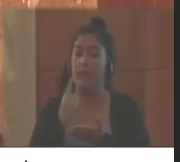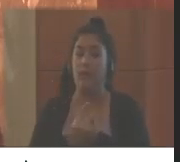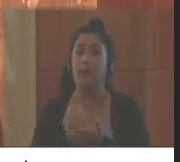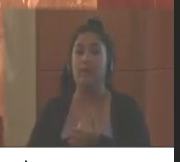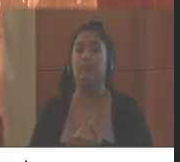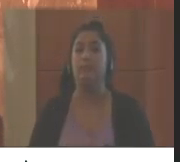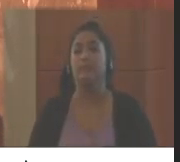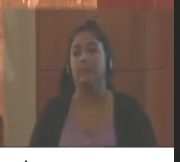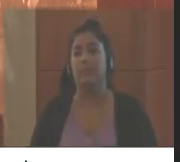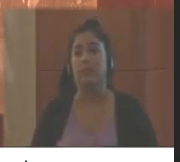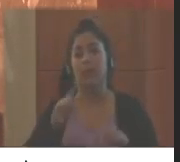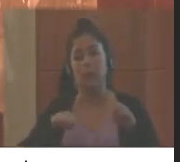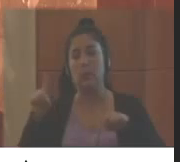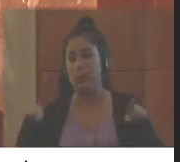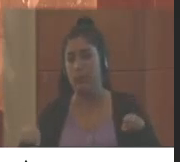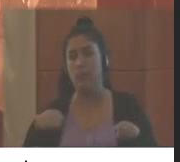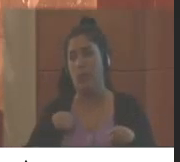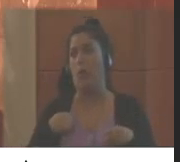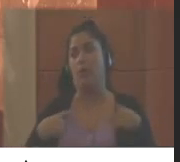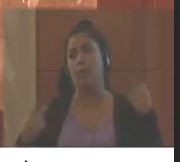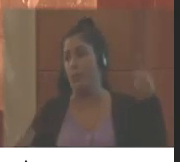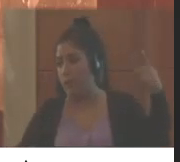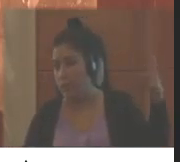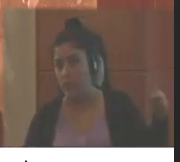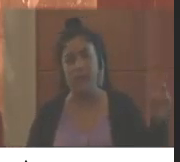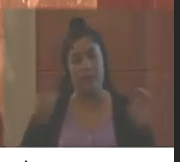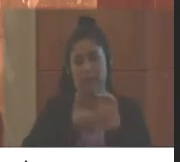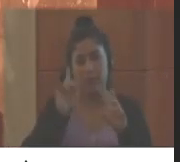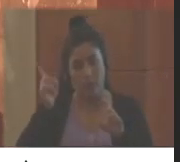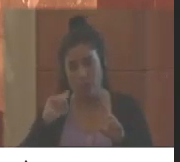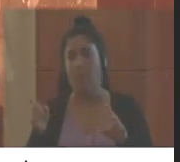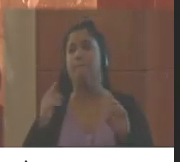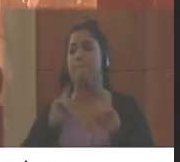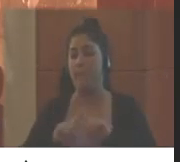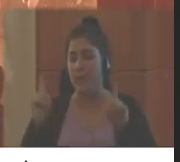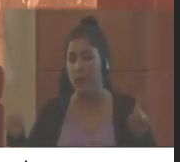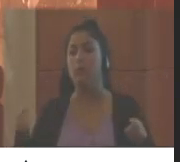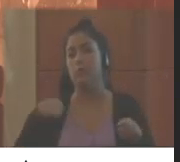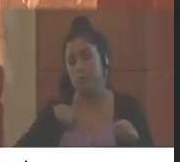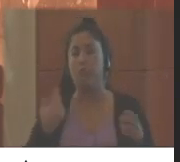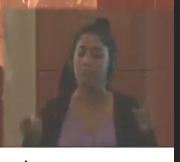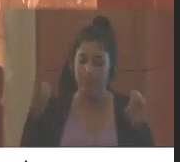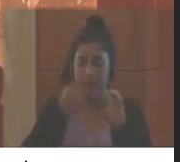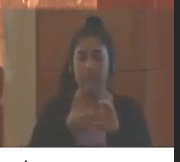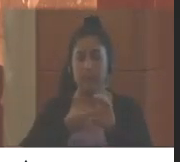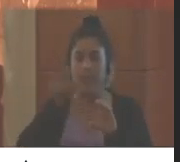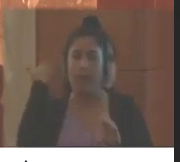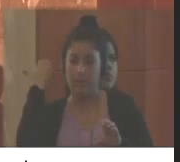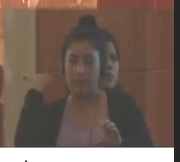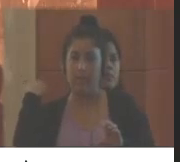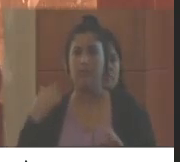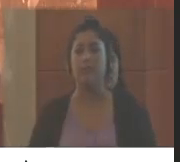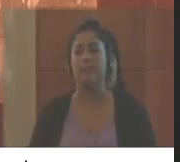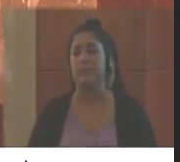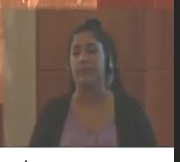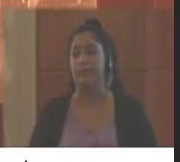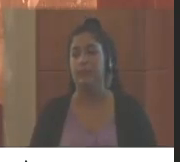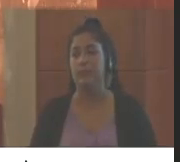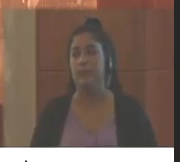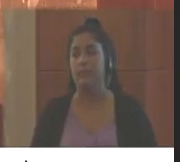winter season, and when we figured that we needed some norms, and we had all the international instruments because we always had the